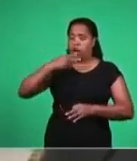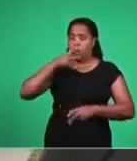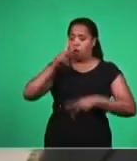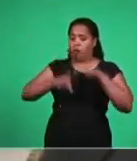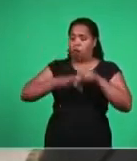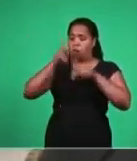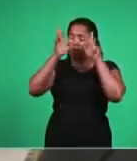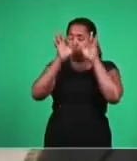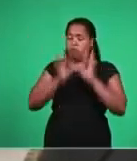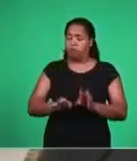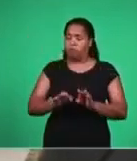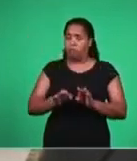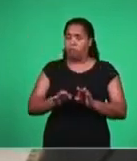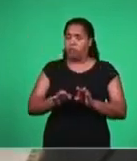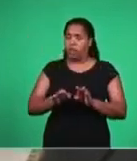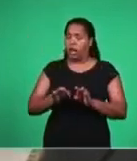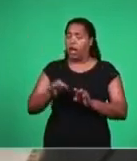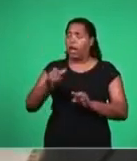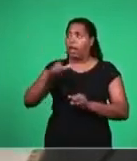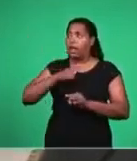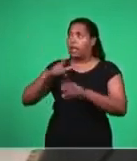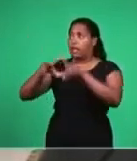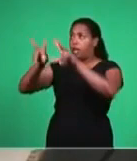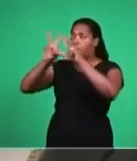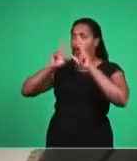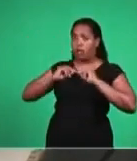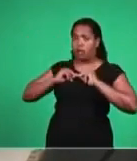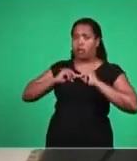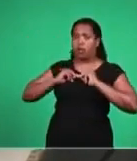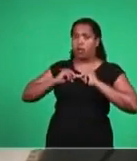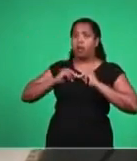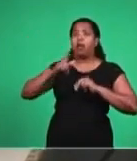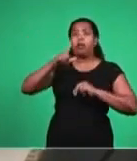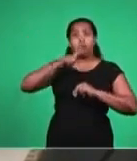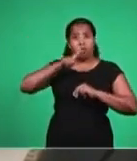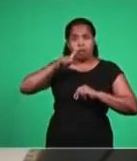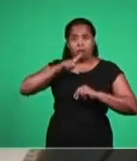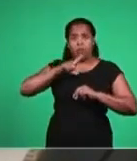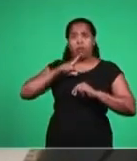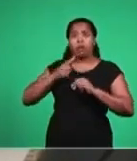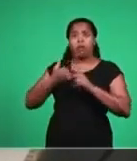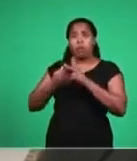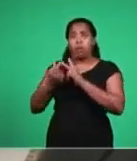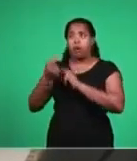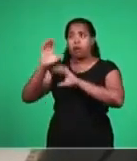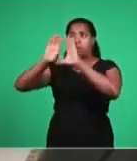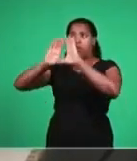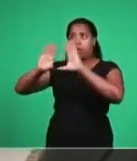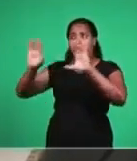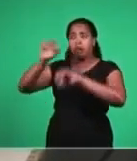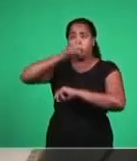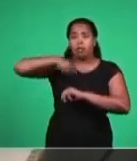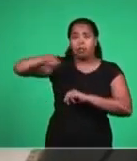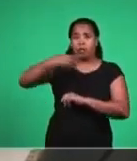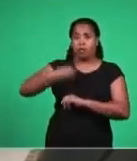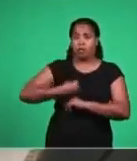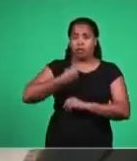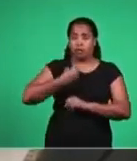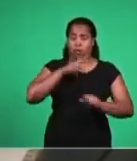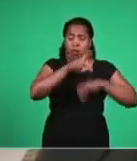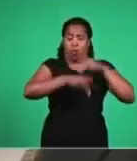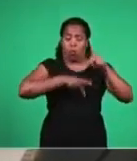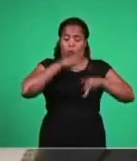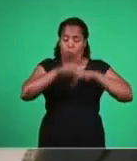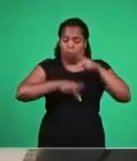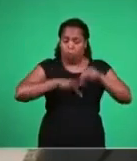because we have an inheritance that He has for us in eternity. And these people are the people